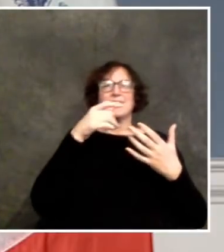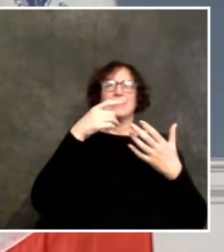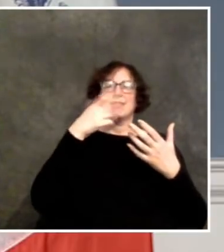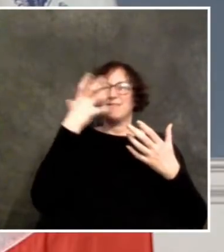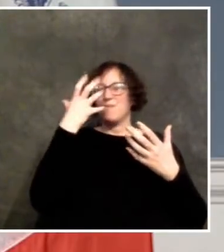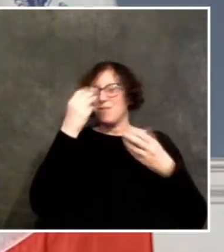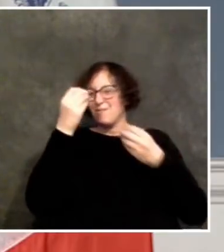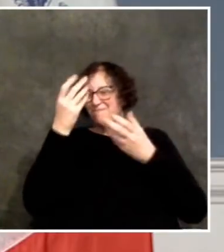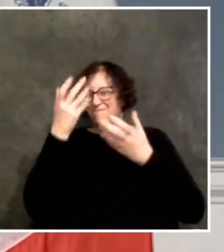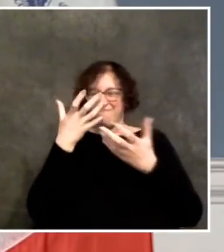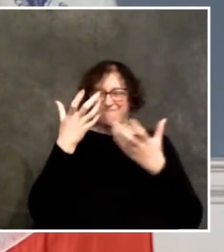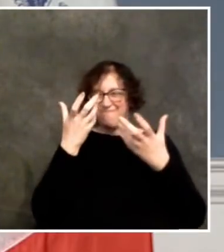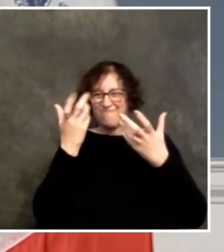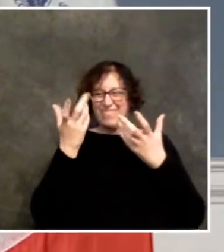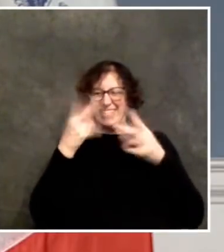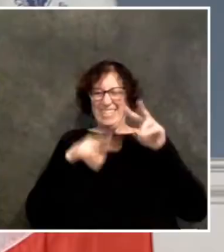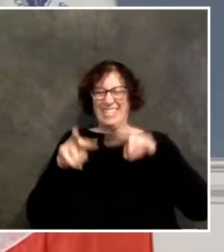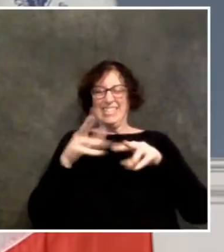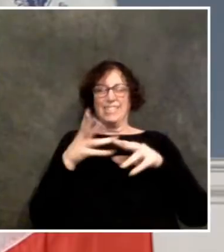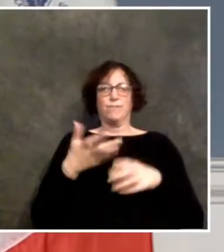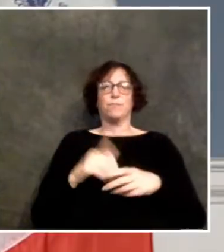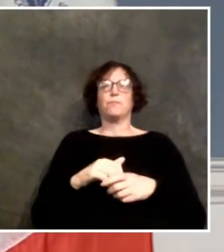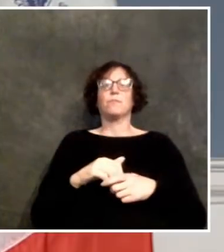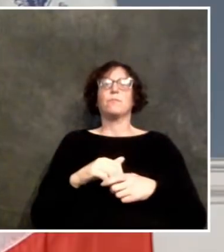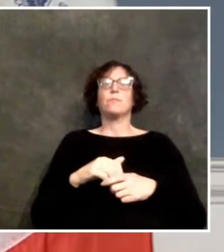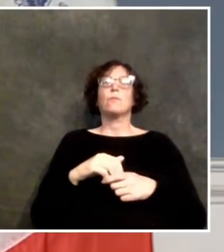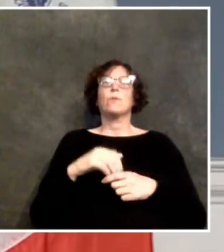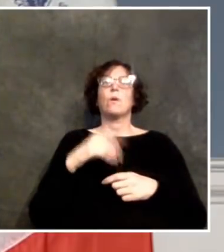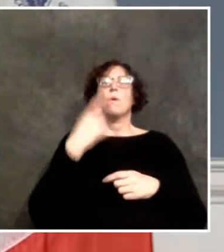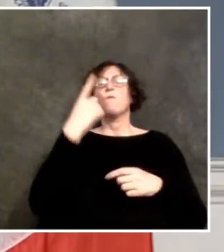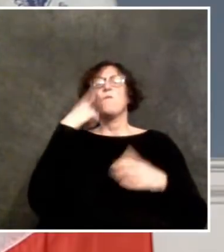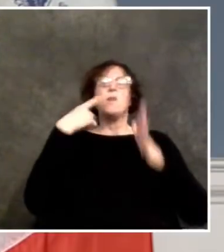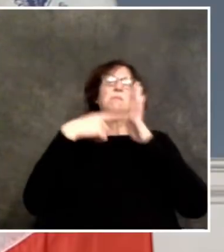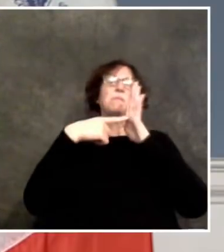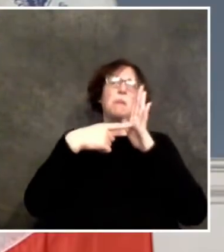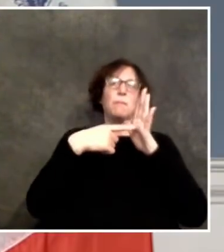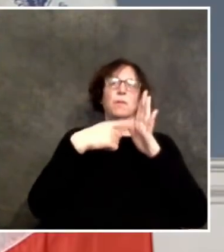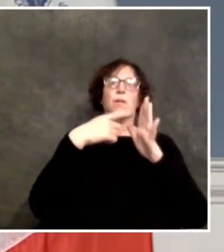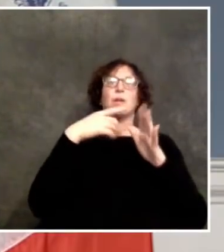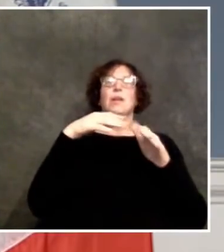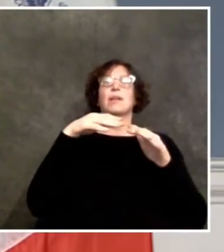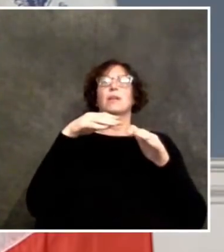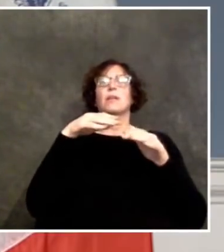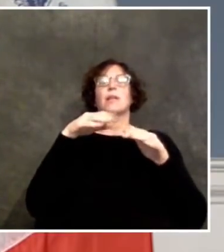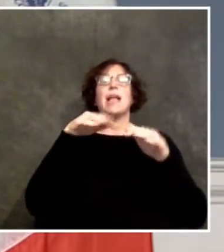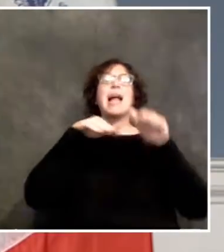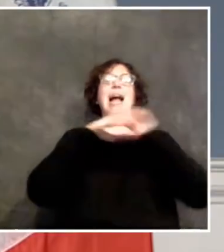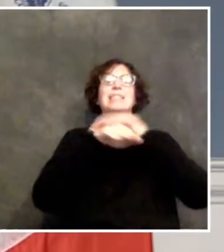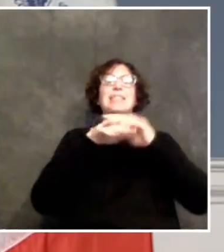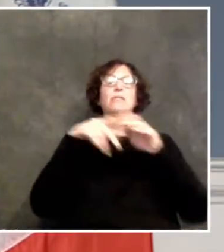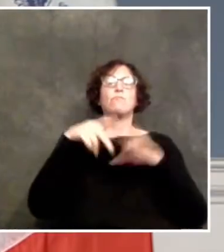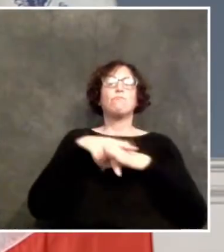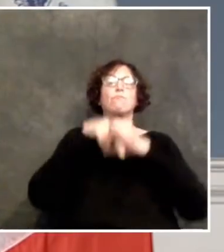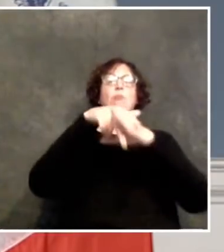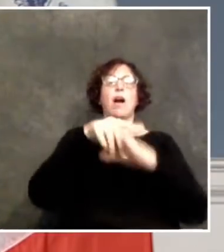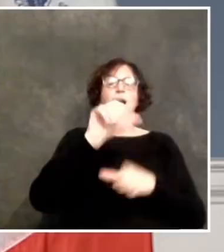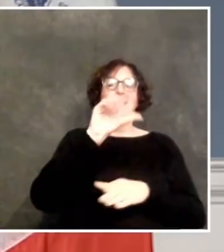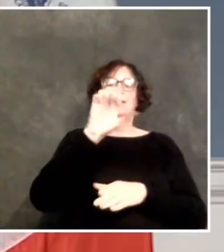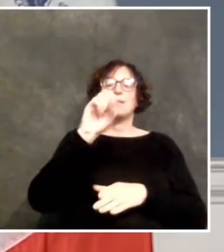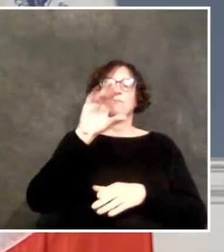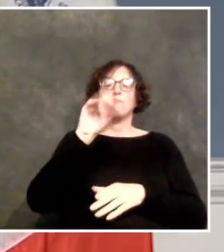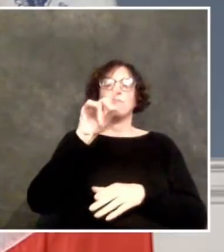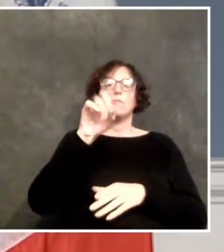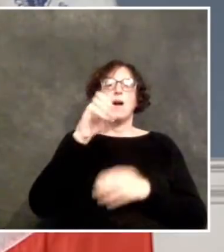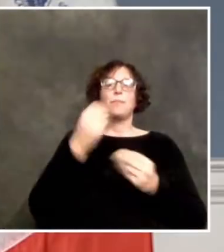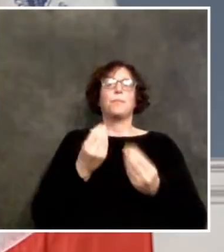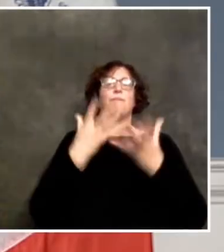to Access-a-Ride, and I've expressed real concerns about how that program is managed. I would like to have